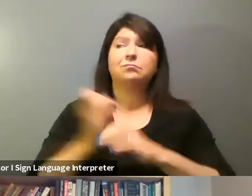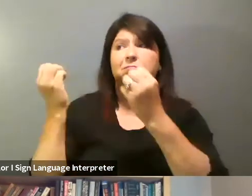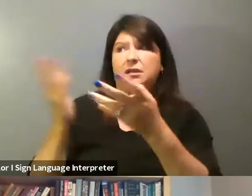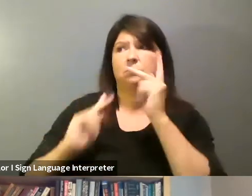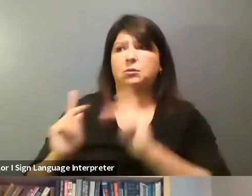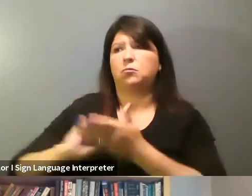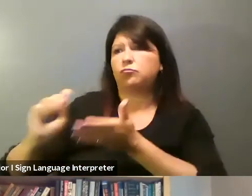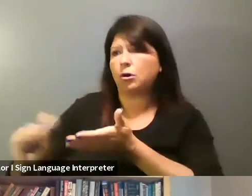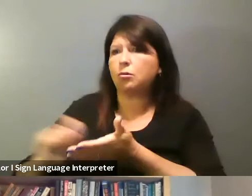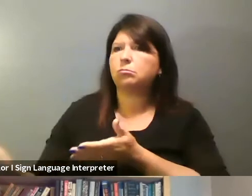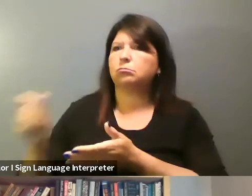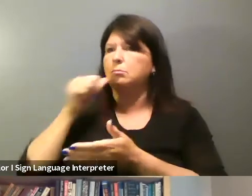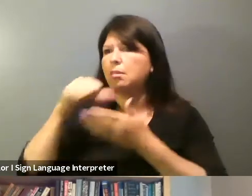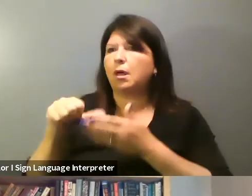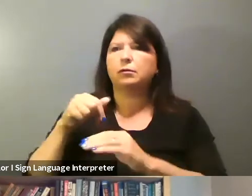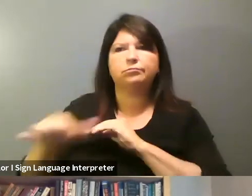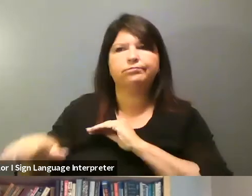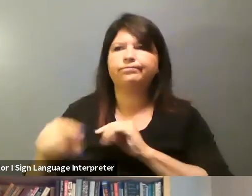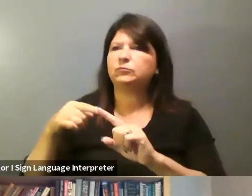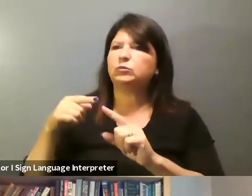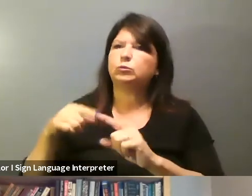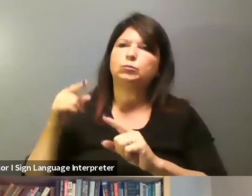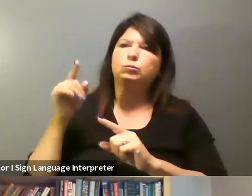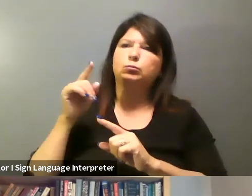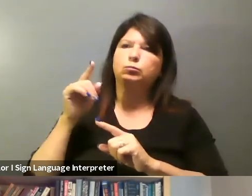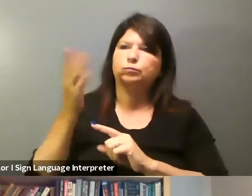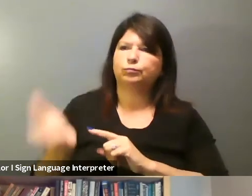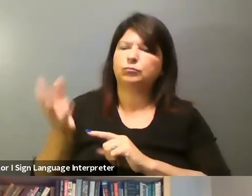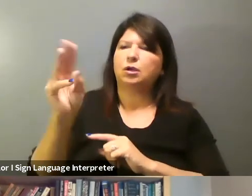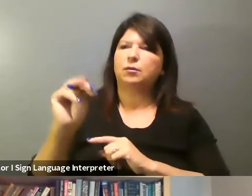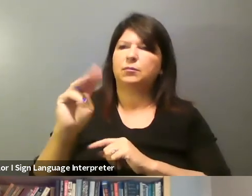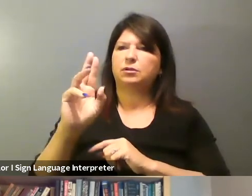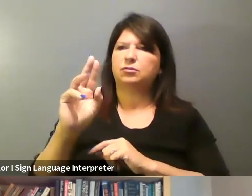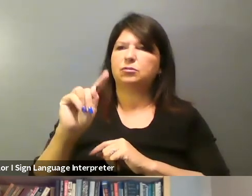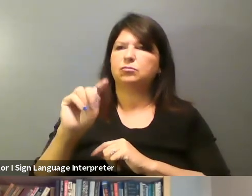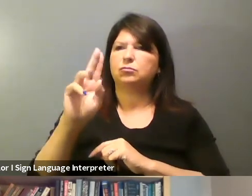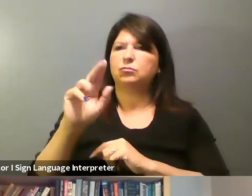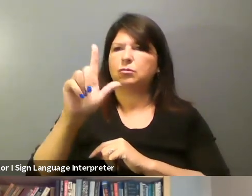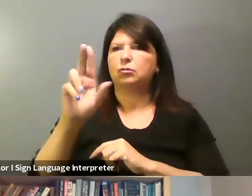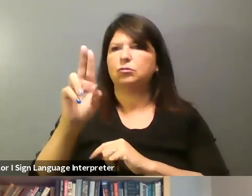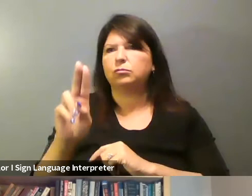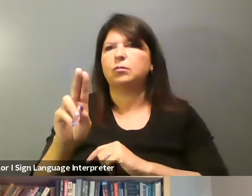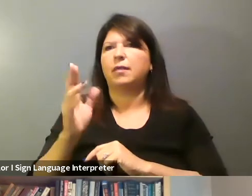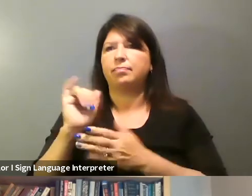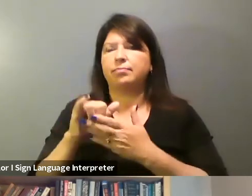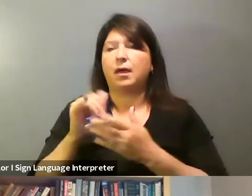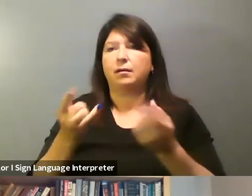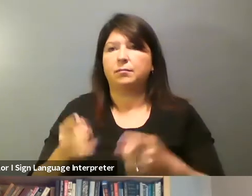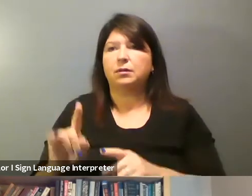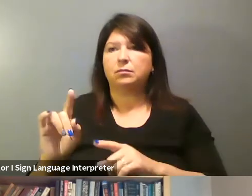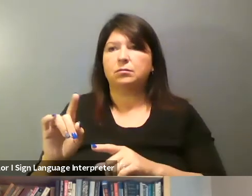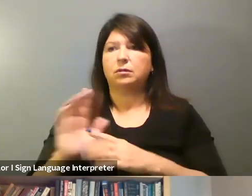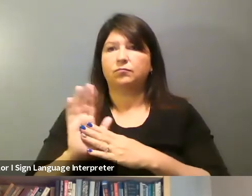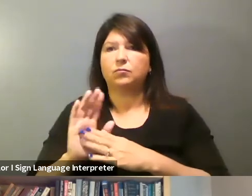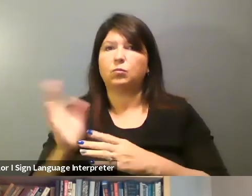Then Matulu's now in Lexington, Kentucky, so we were able to visit him right after the screening to fill him in.